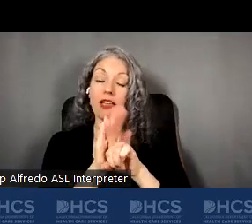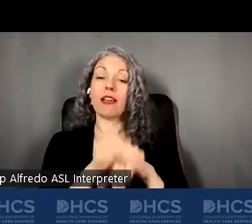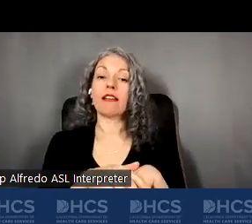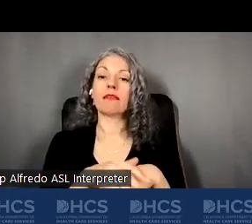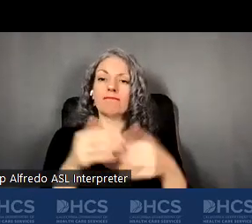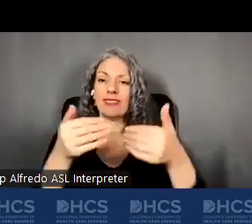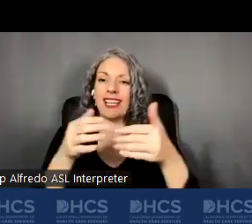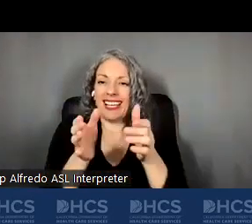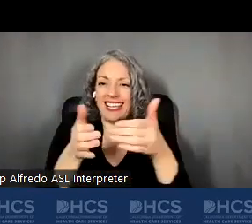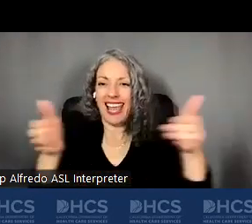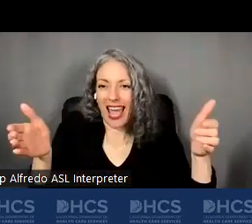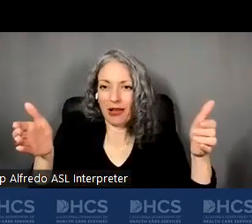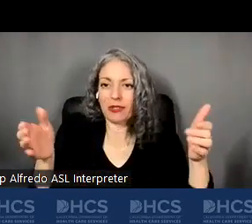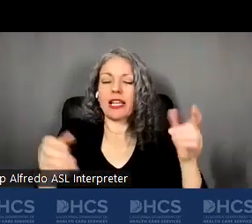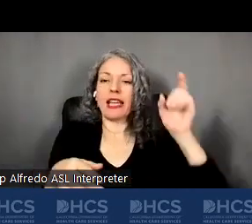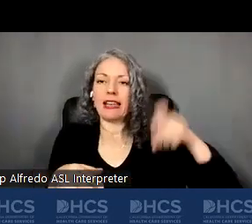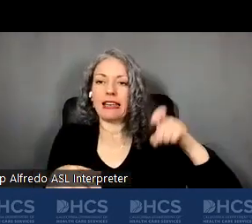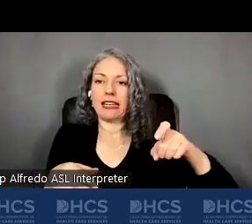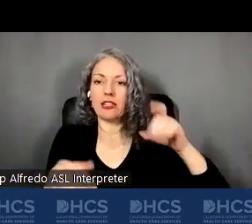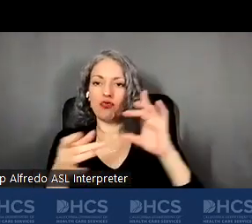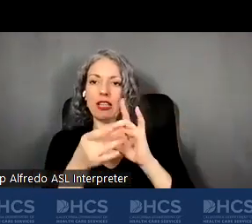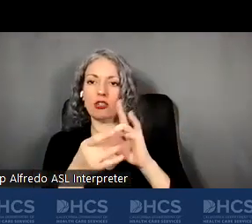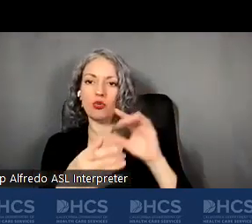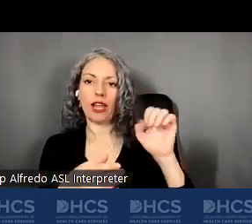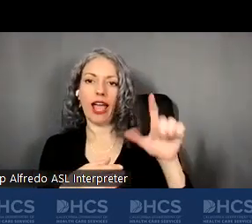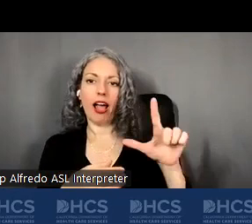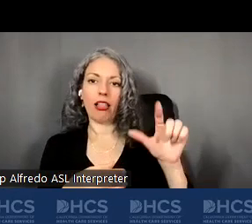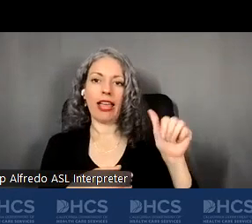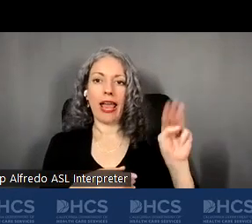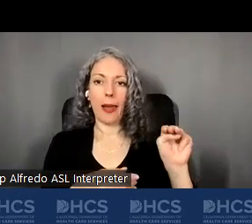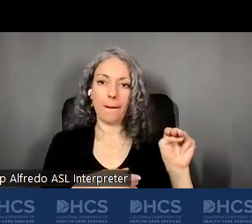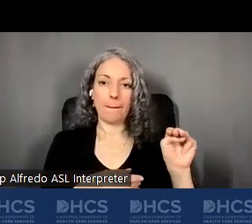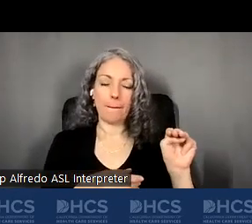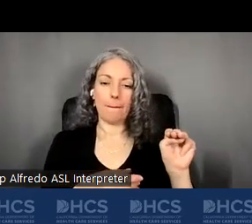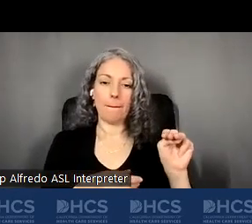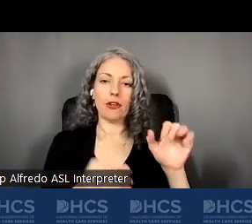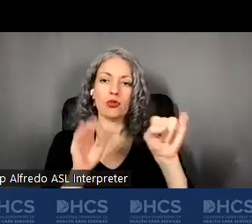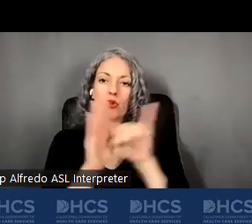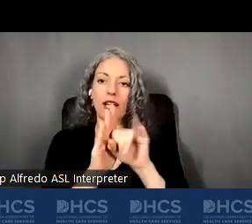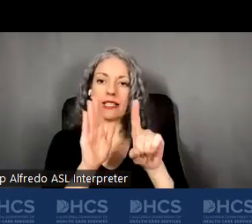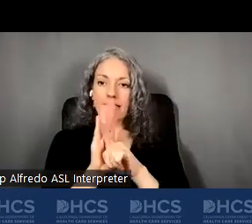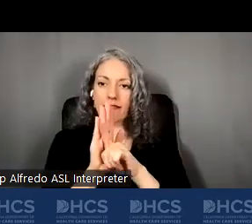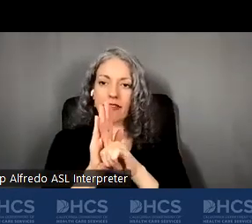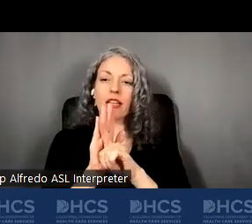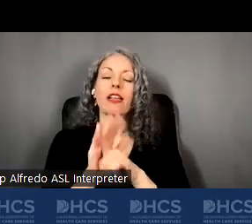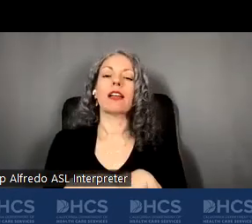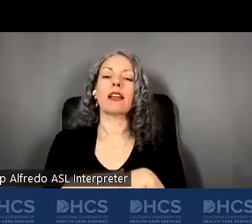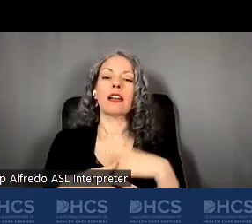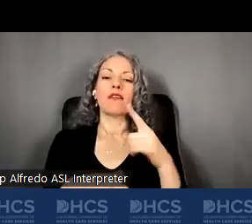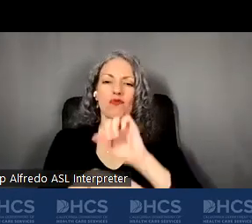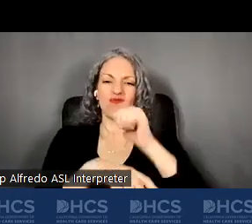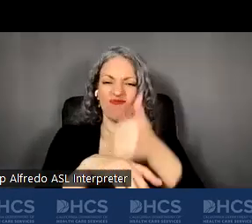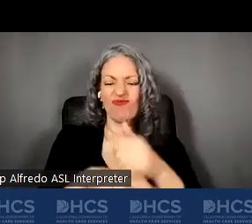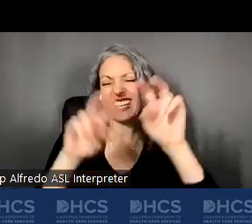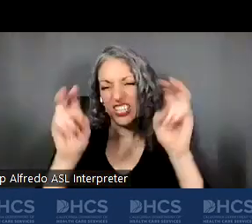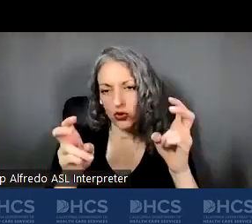gaps and needs related to CalAIM, to identify and resolve implementation issues